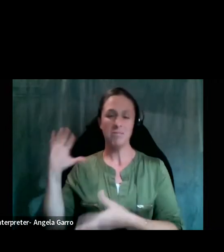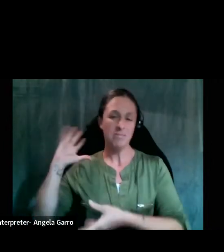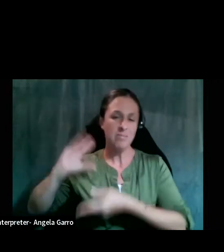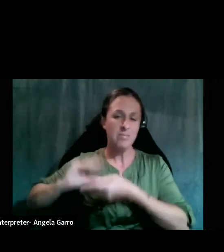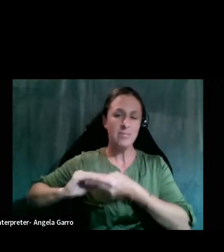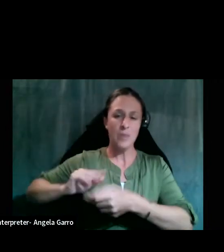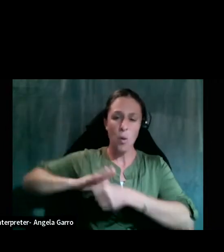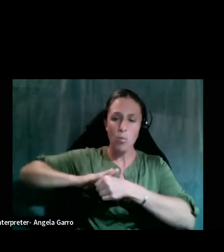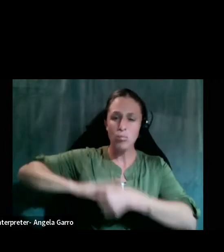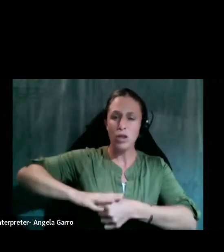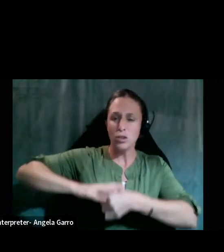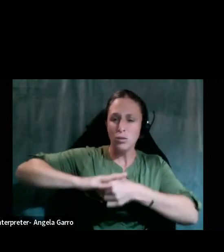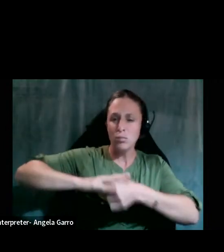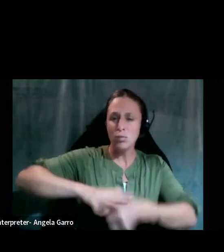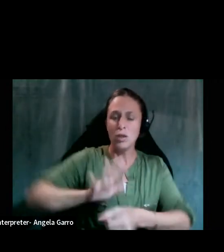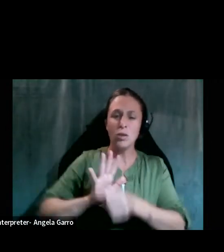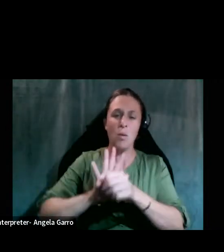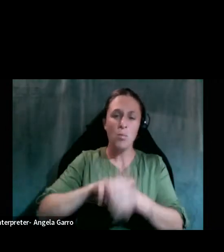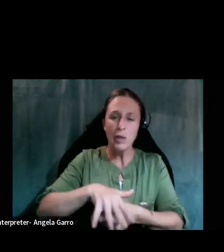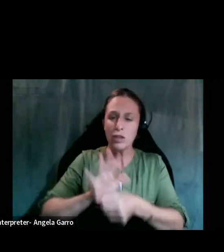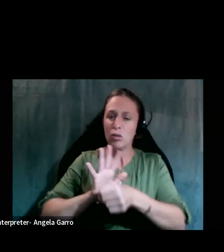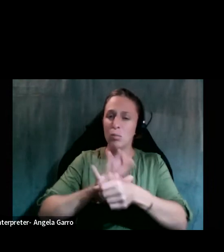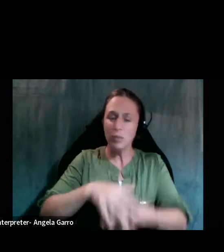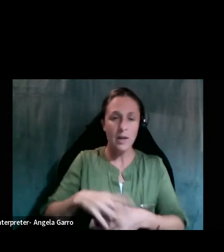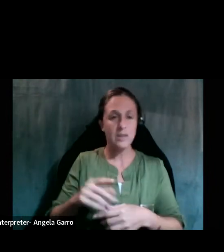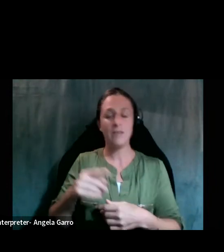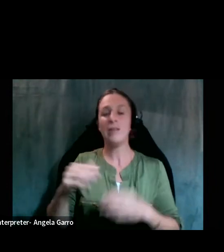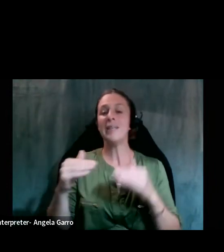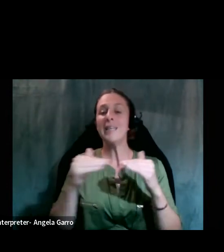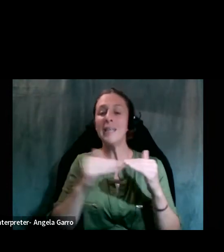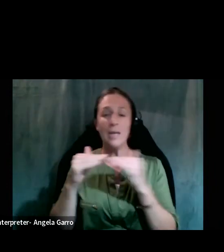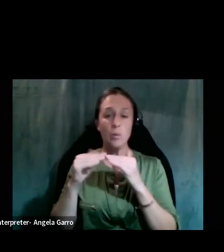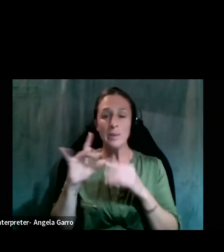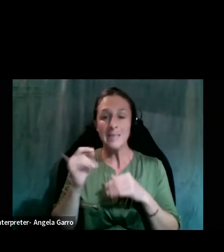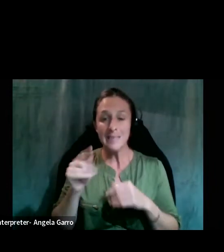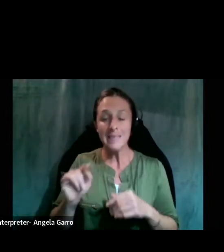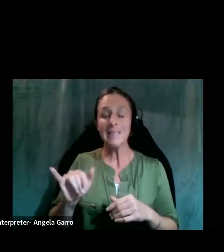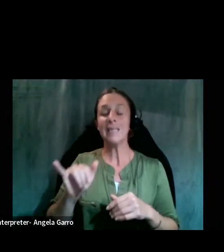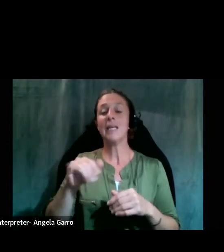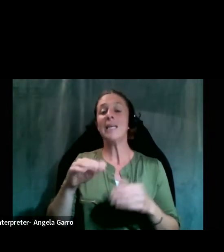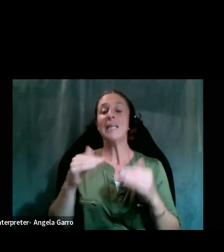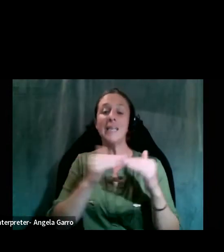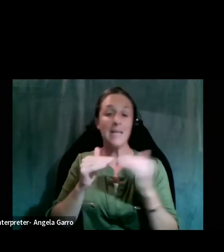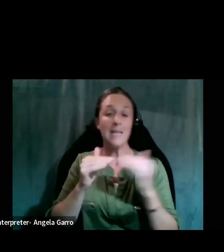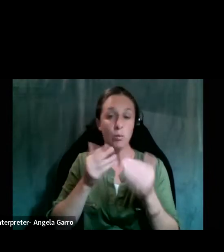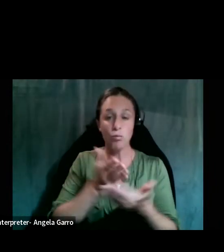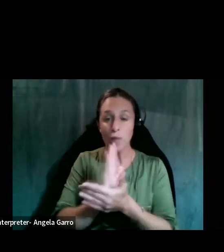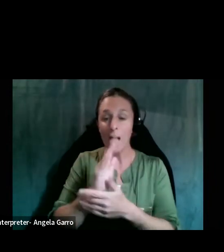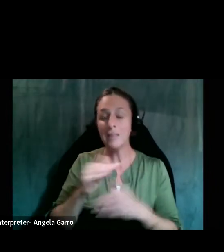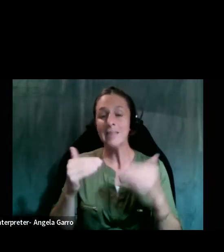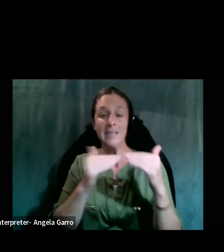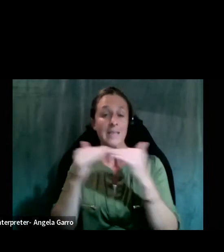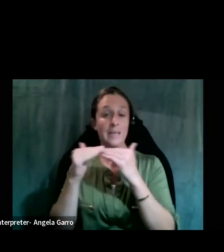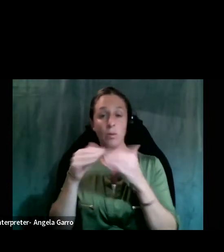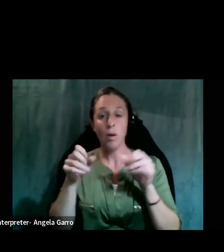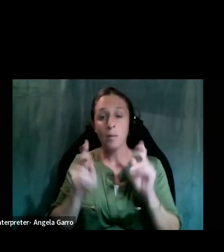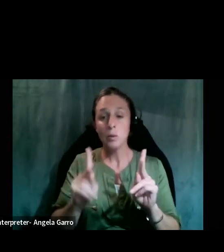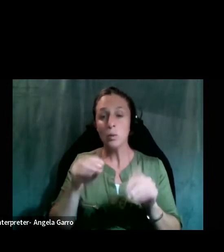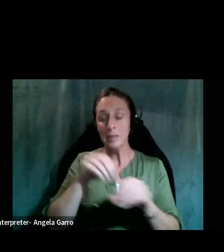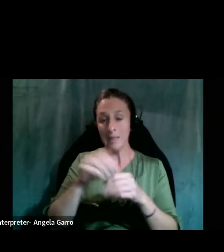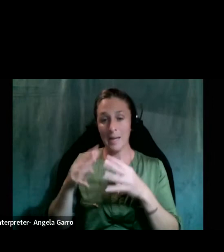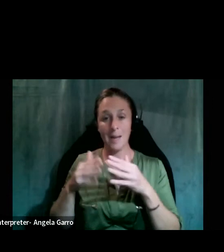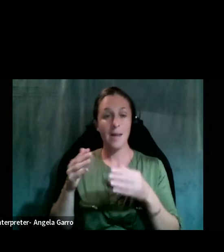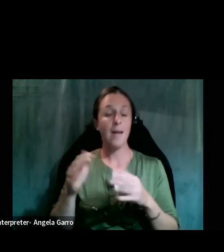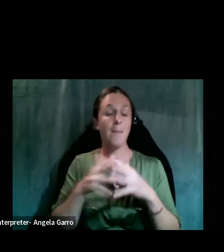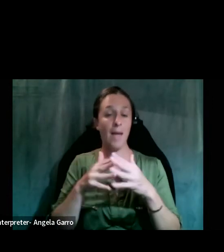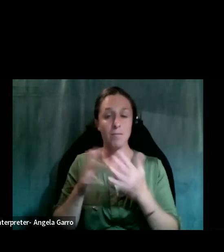the ongoing journey toward equal justice, equal dignity, equal rights, and equal opportunity in America.